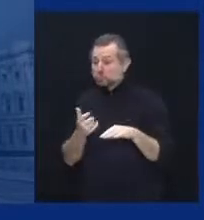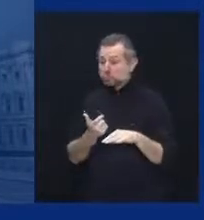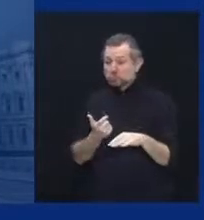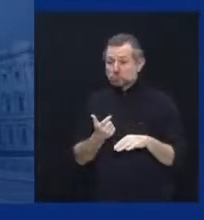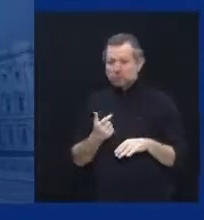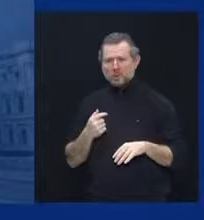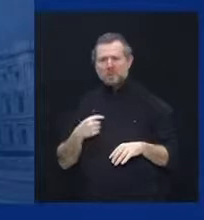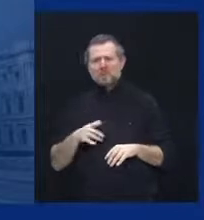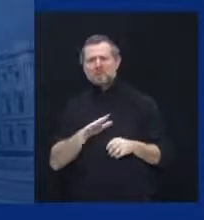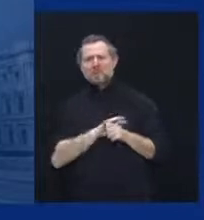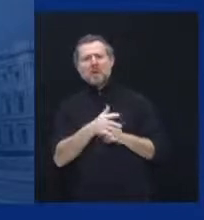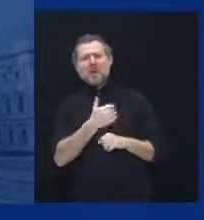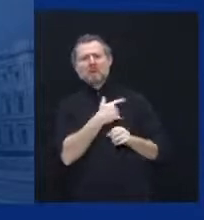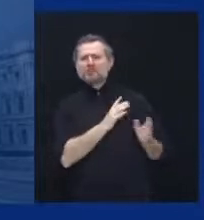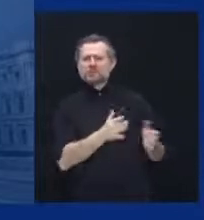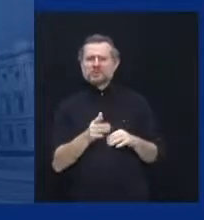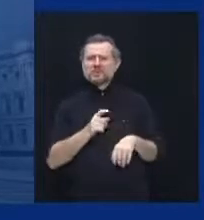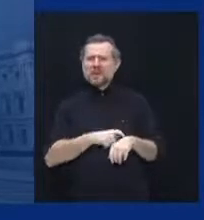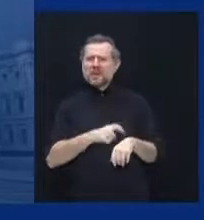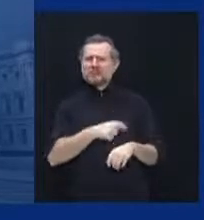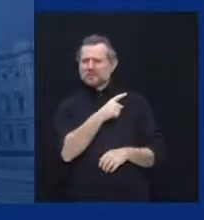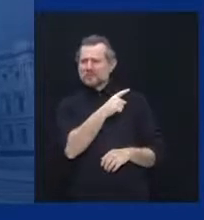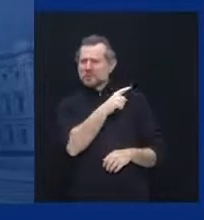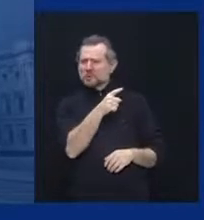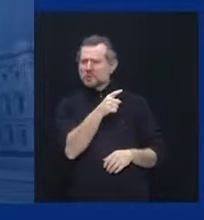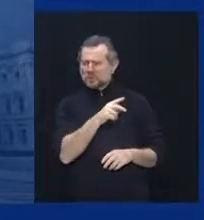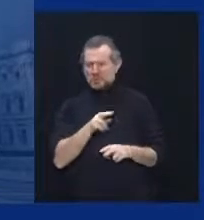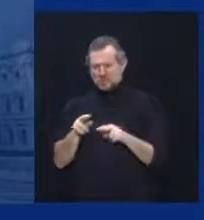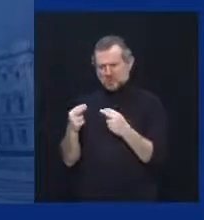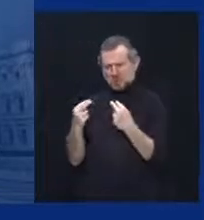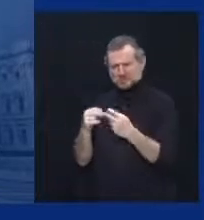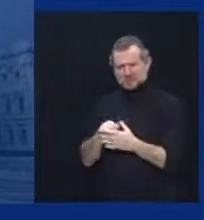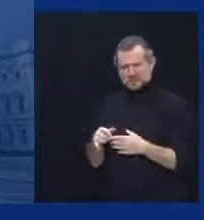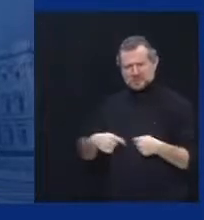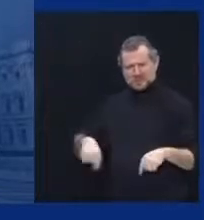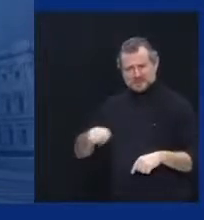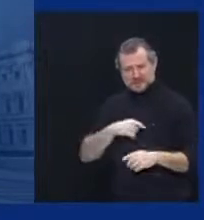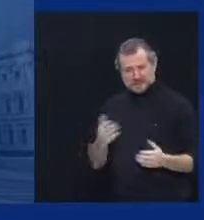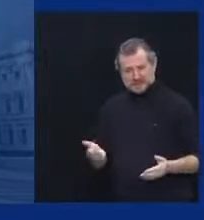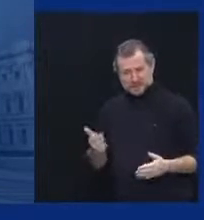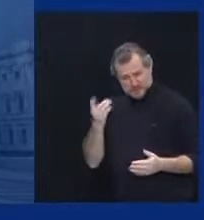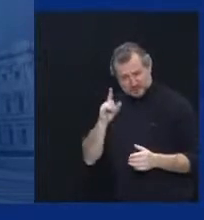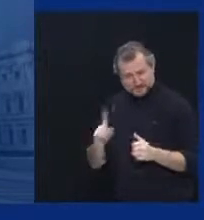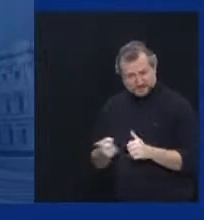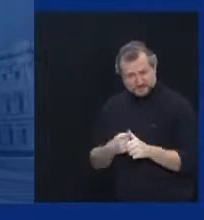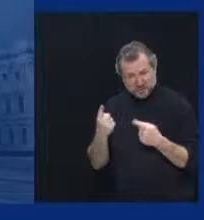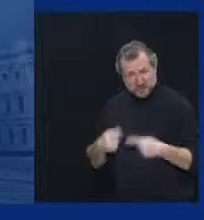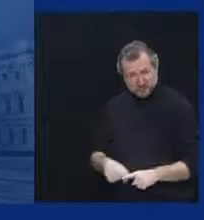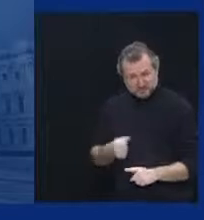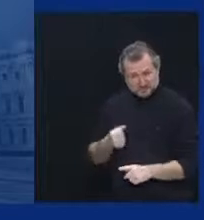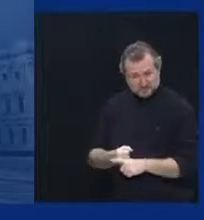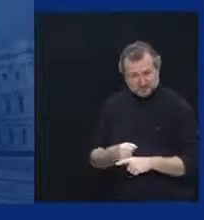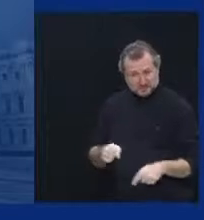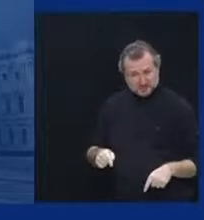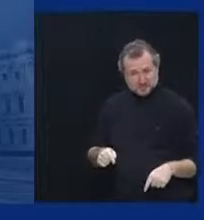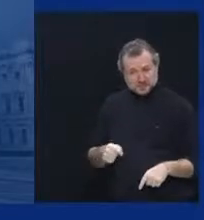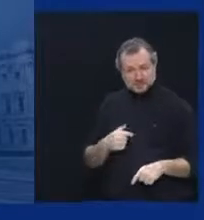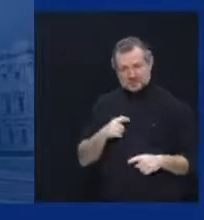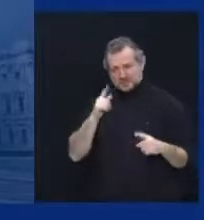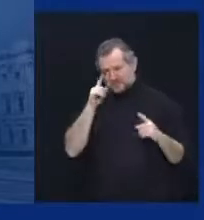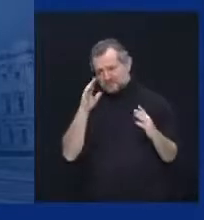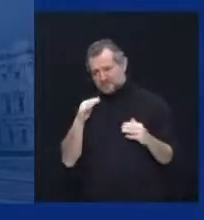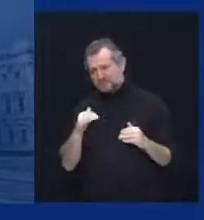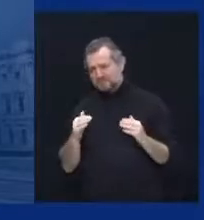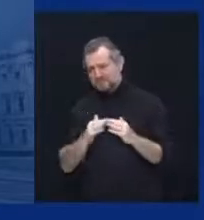notice. New York was ground zero. We expect fairness from the federal